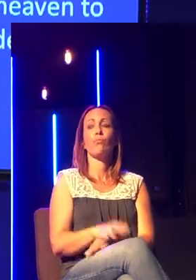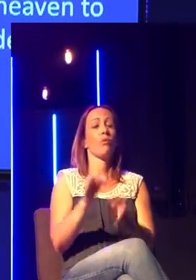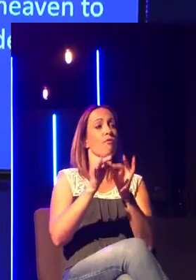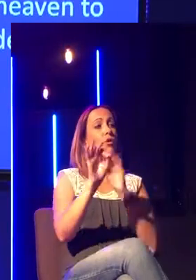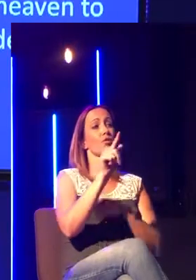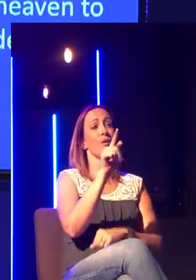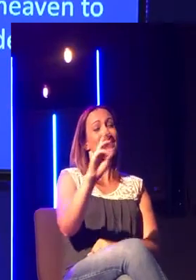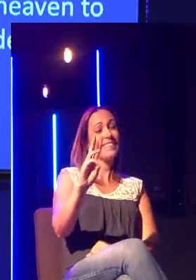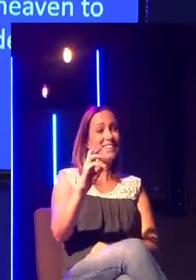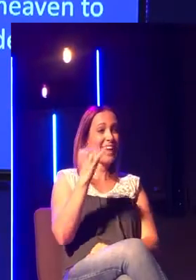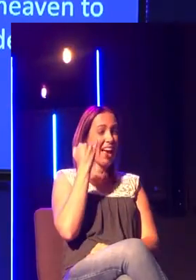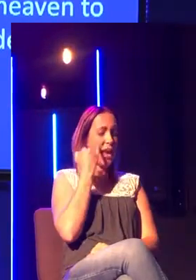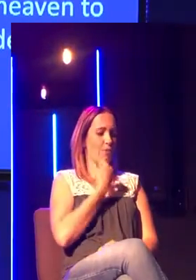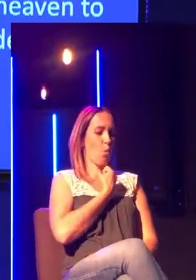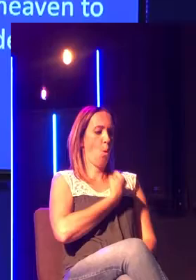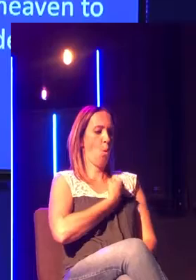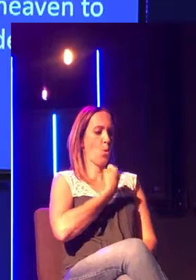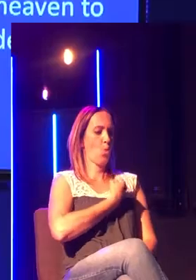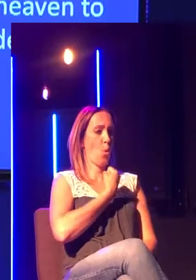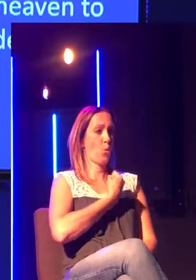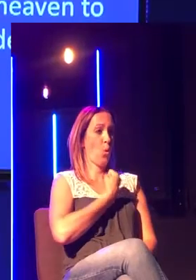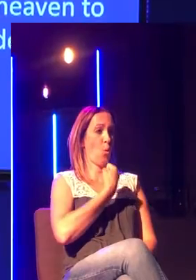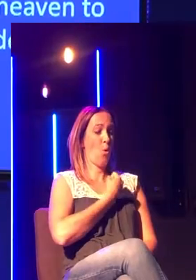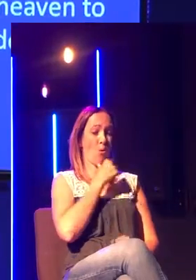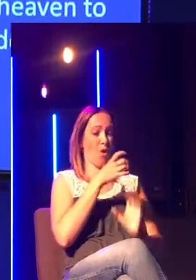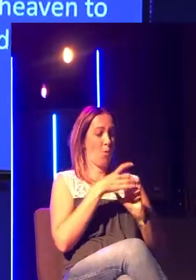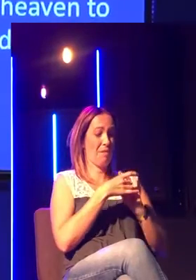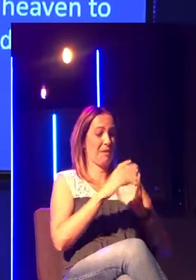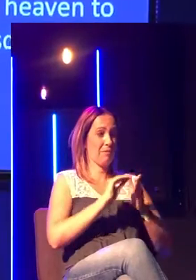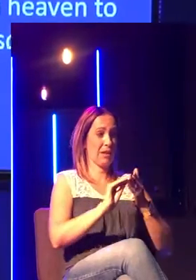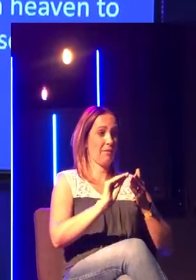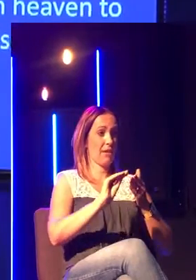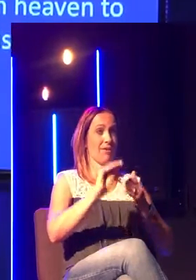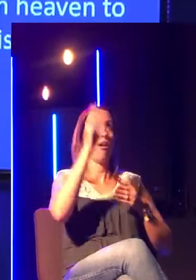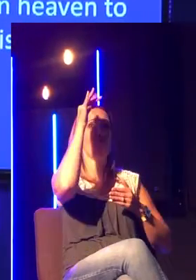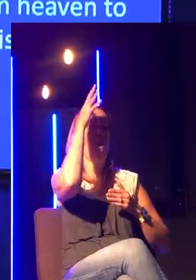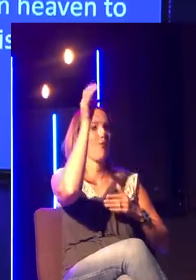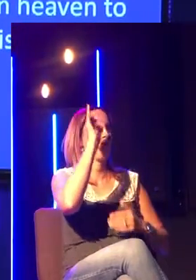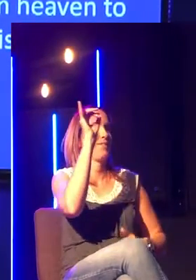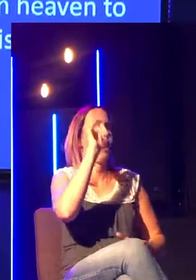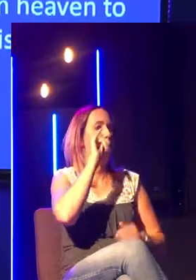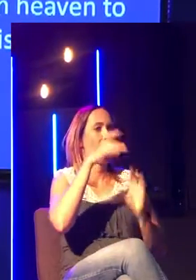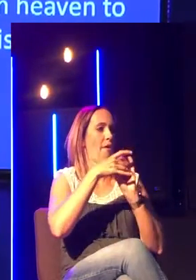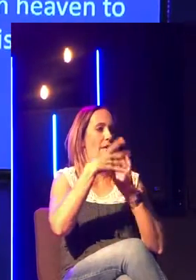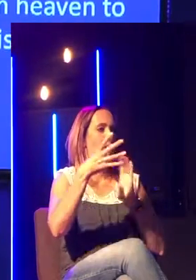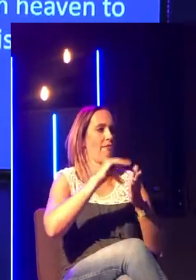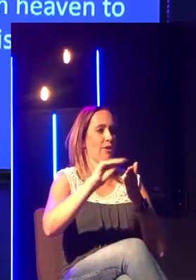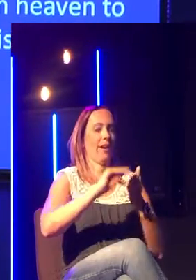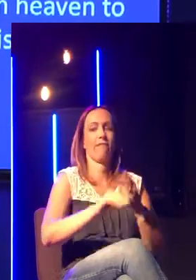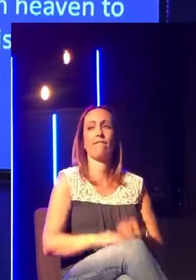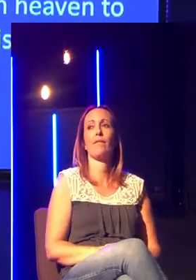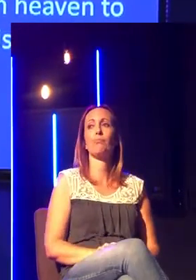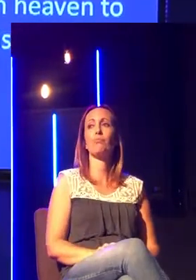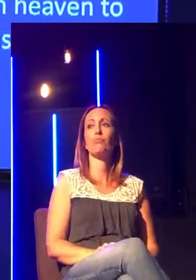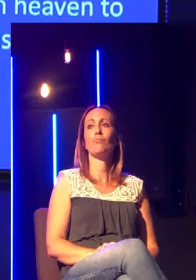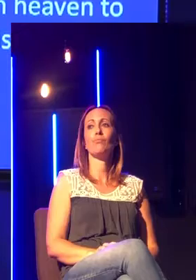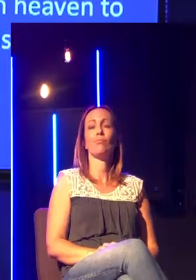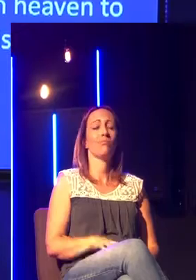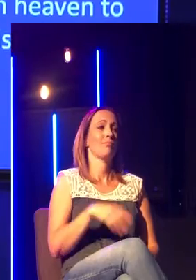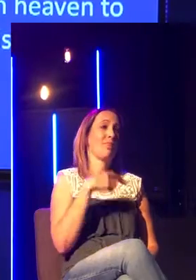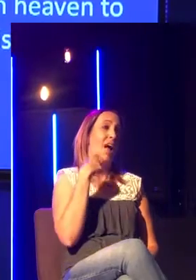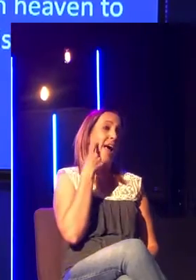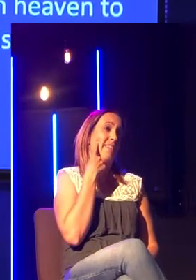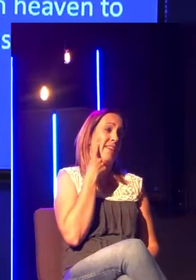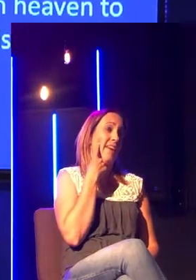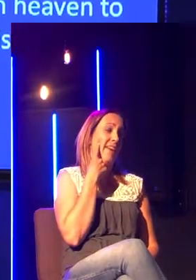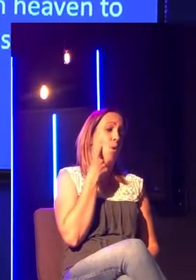not release forgiveness, don't expect your Father to release you from your misdeeds. I think it's so easy to allow an old wound to